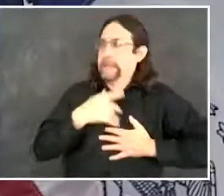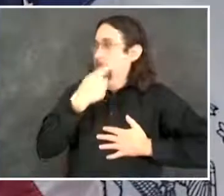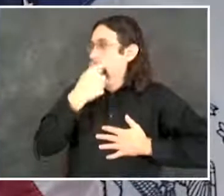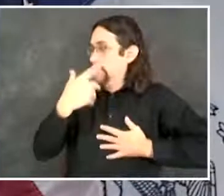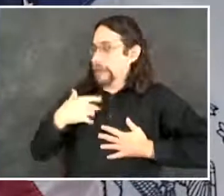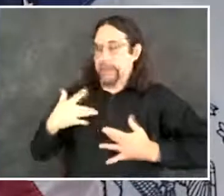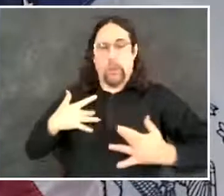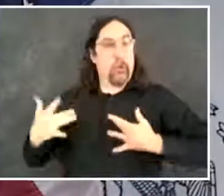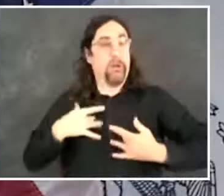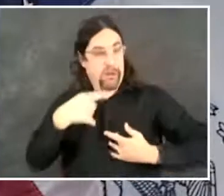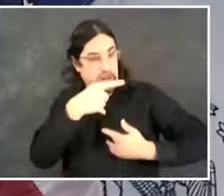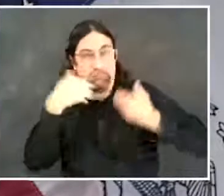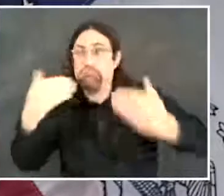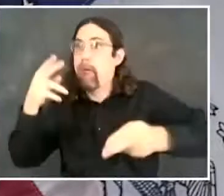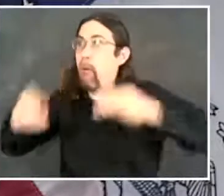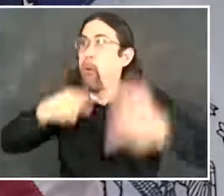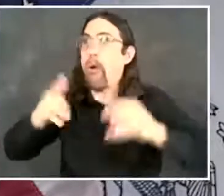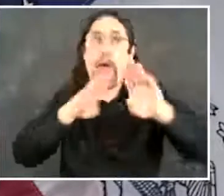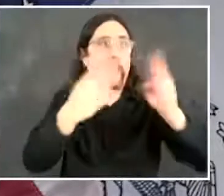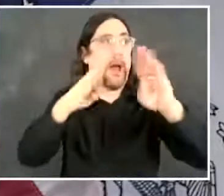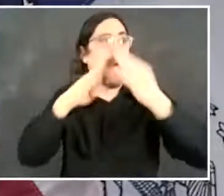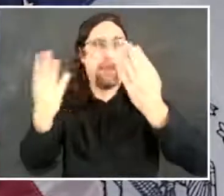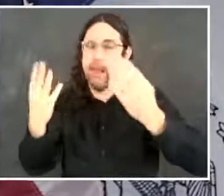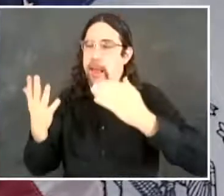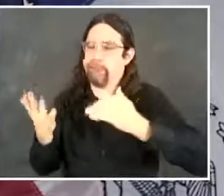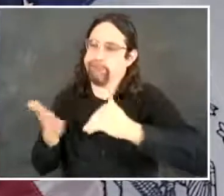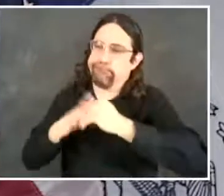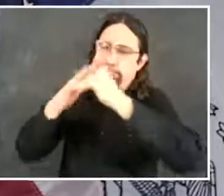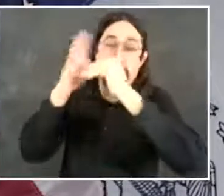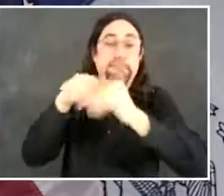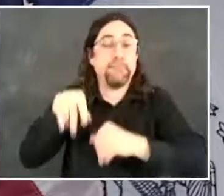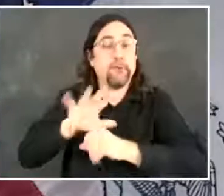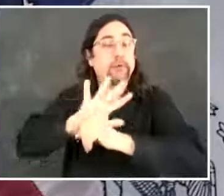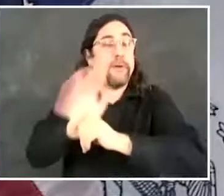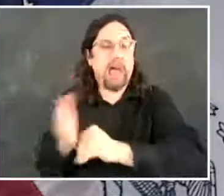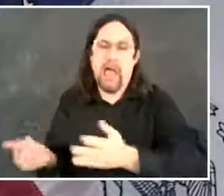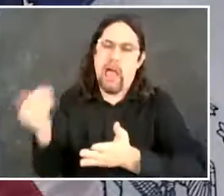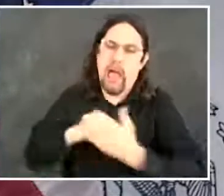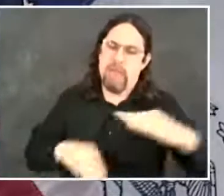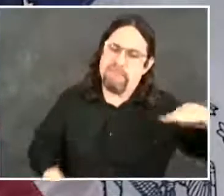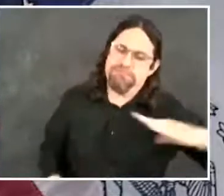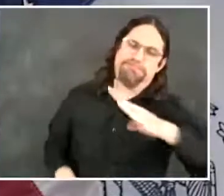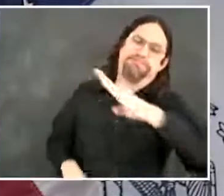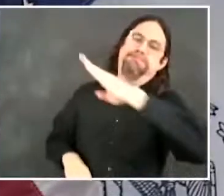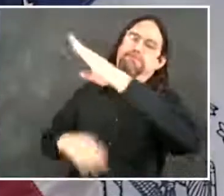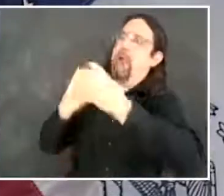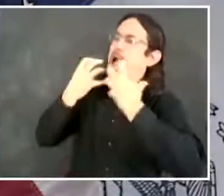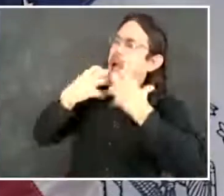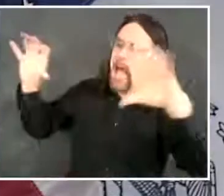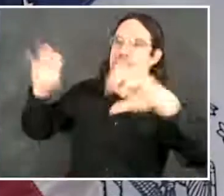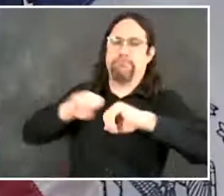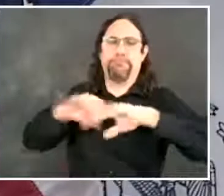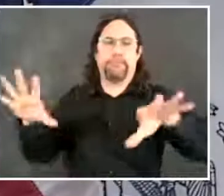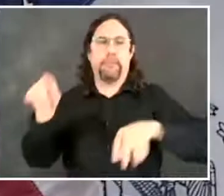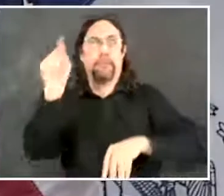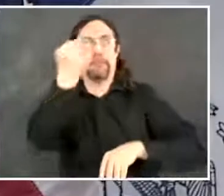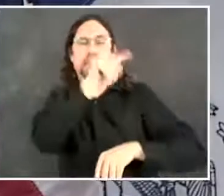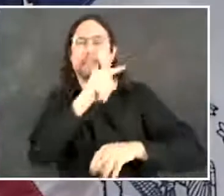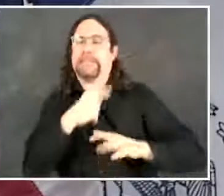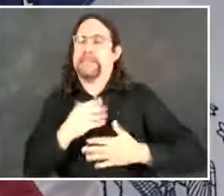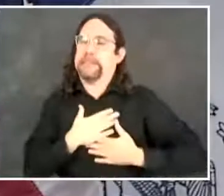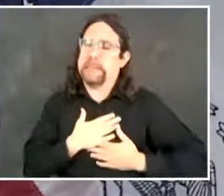We're not going to let that happen here. That's the bottom line. As I said yesterday, we do not expect a perfect linear march